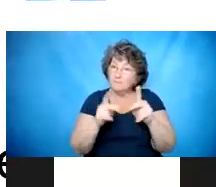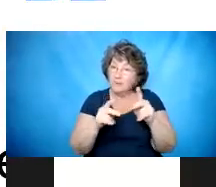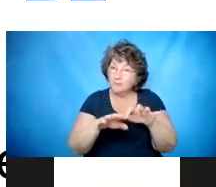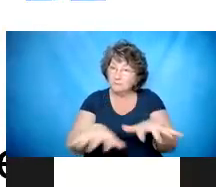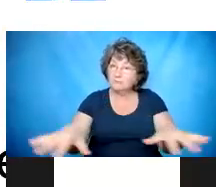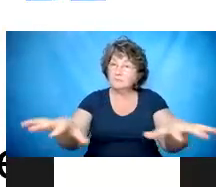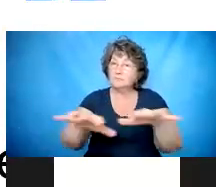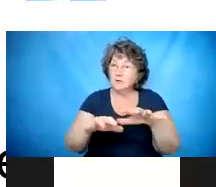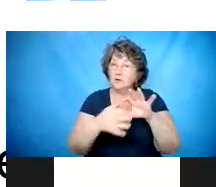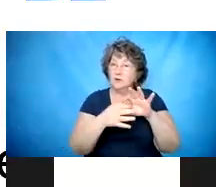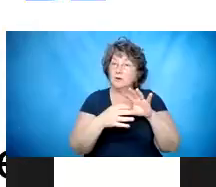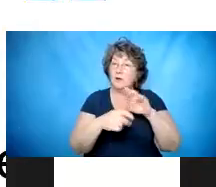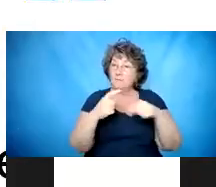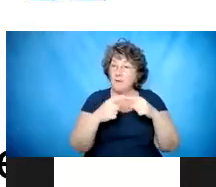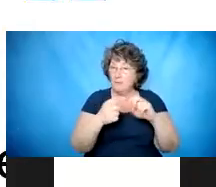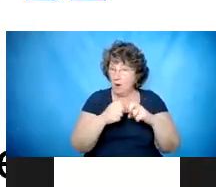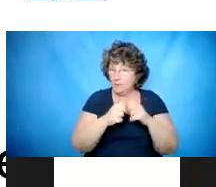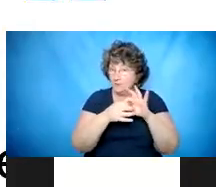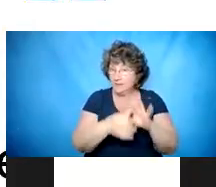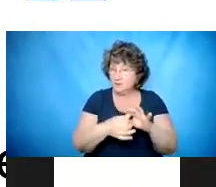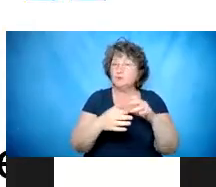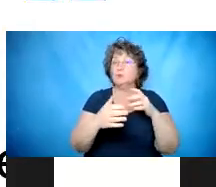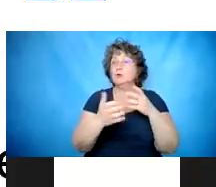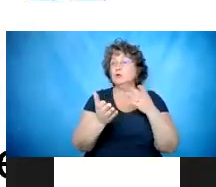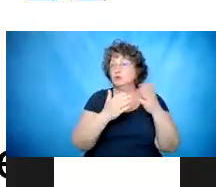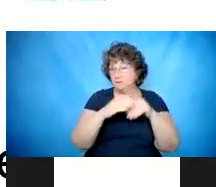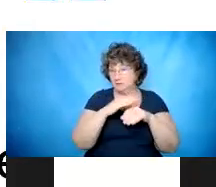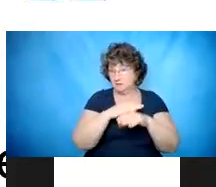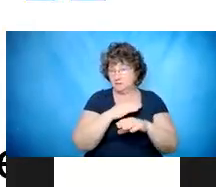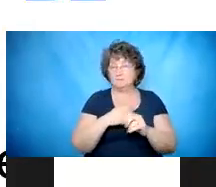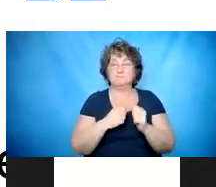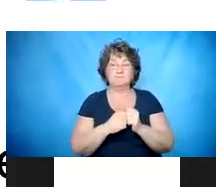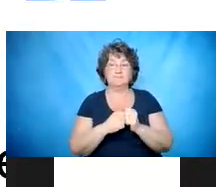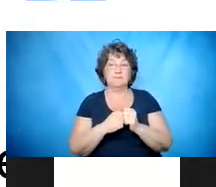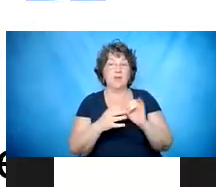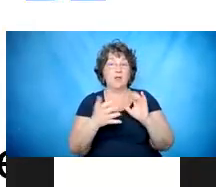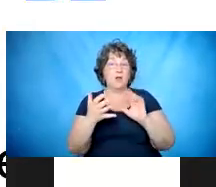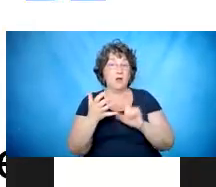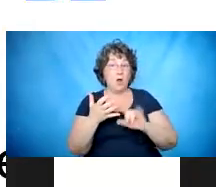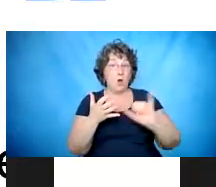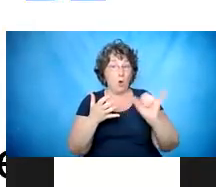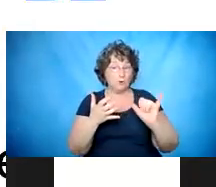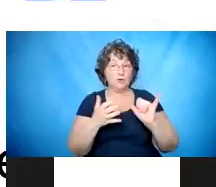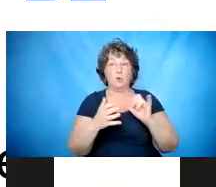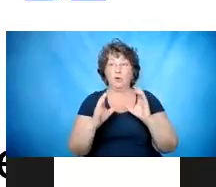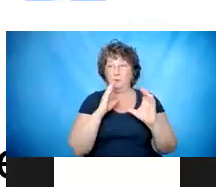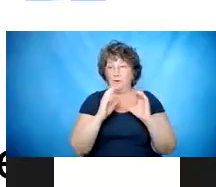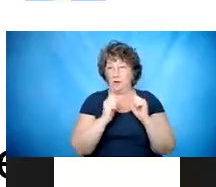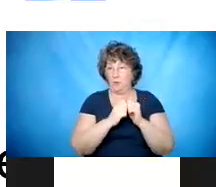access. We also consult with different agency staff and vendors in our regional centers